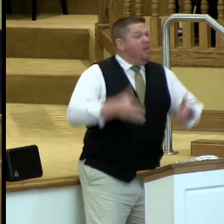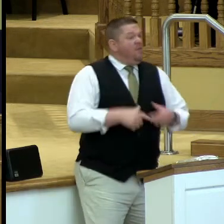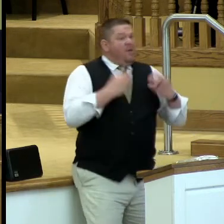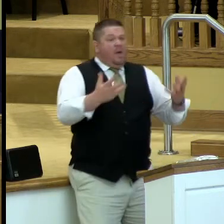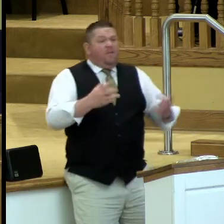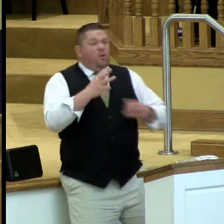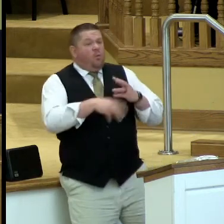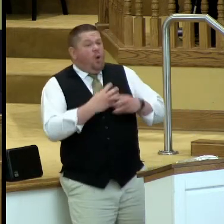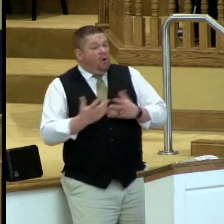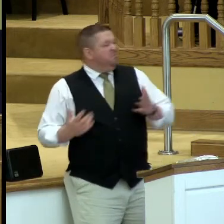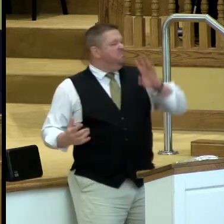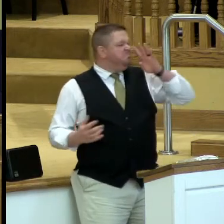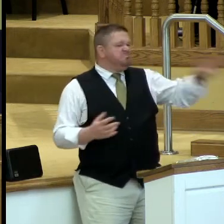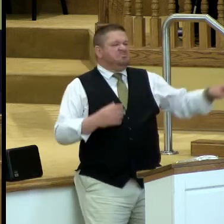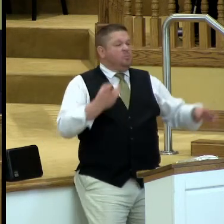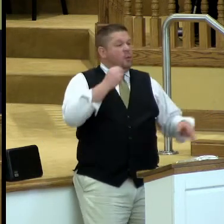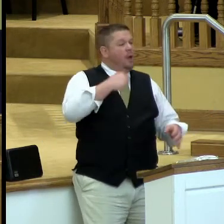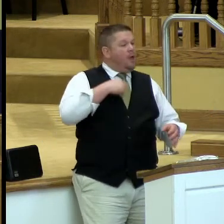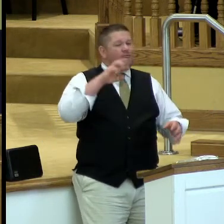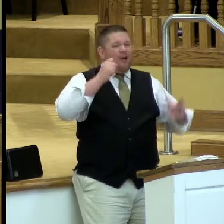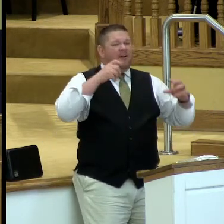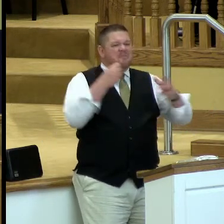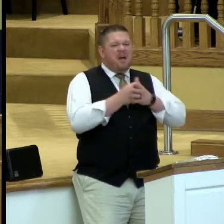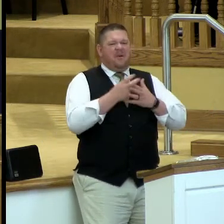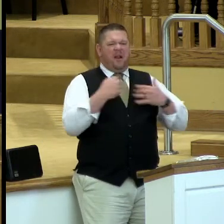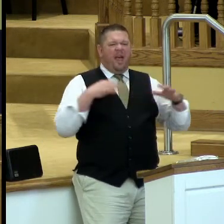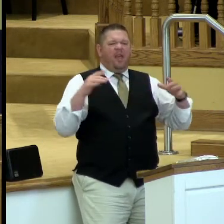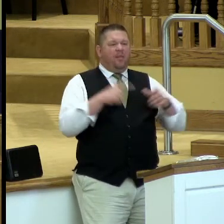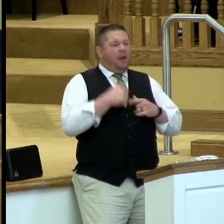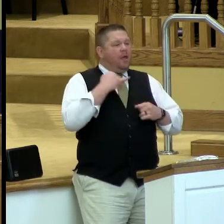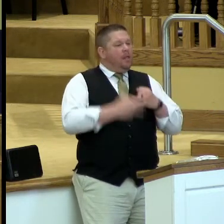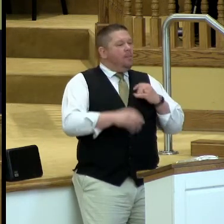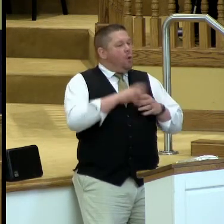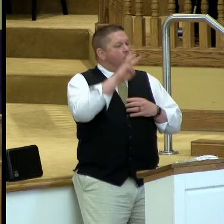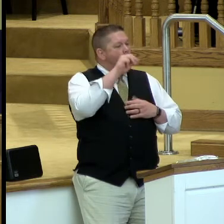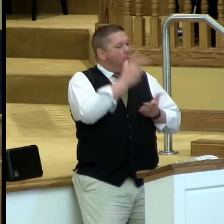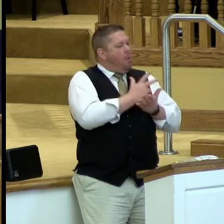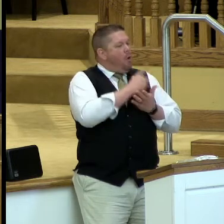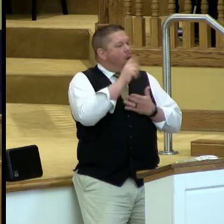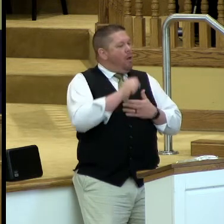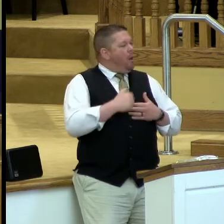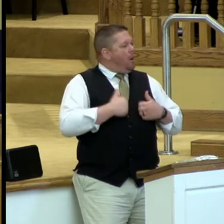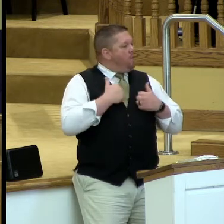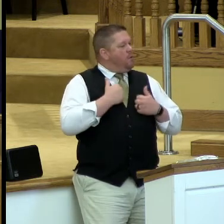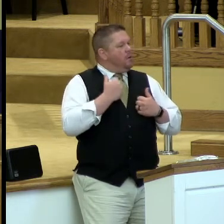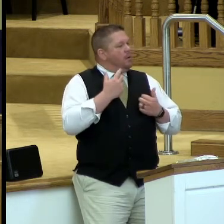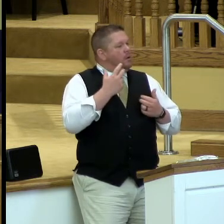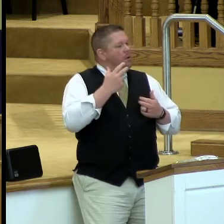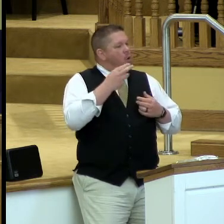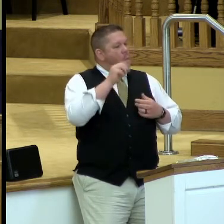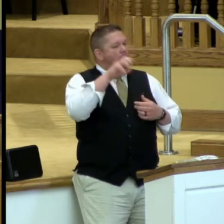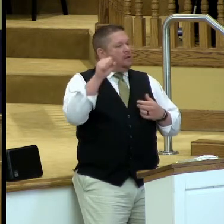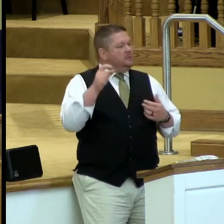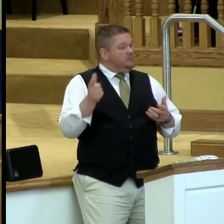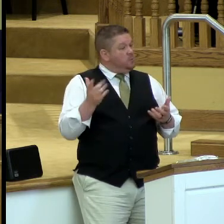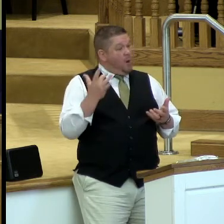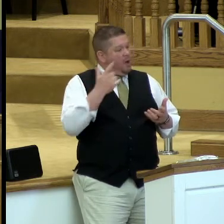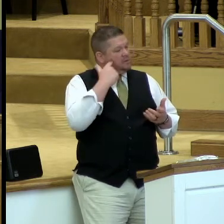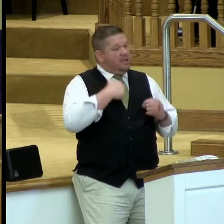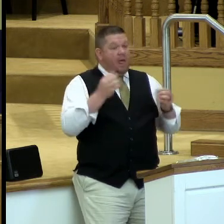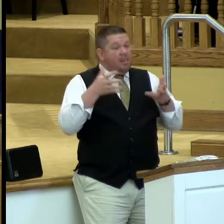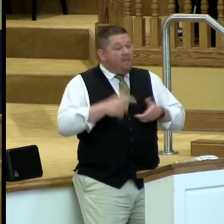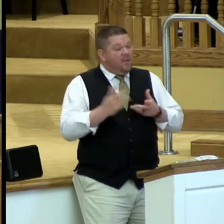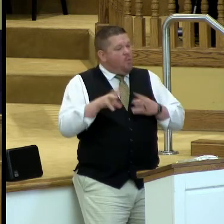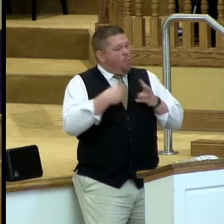to give, no one was there for me. When I was sleeping in Walmart's parking lot, they threw my vessel to the